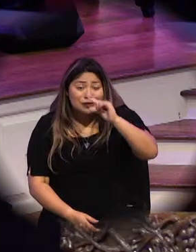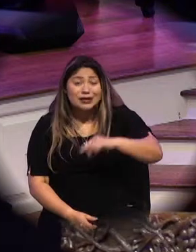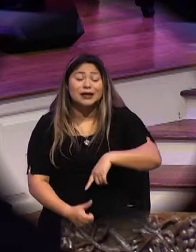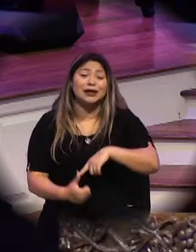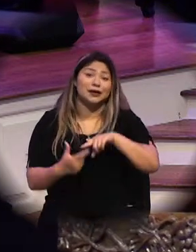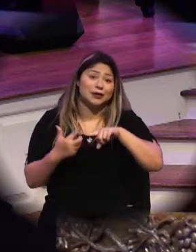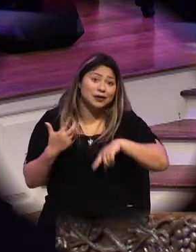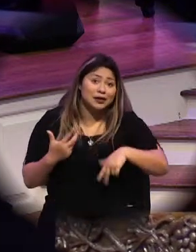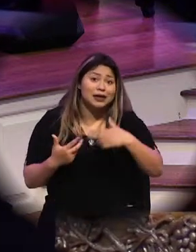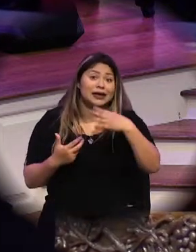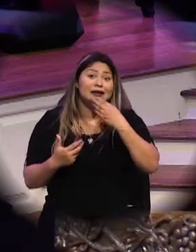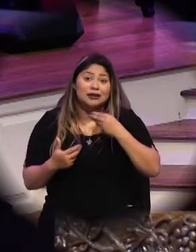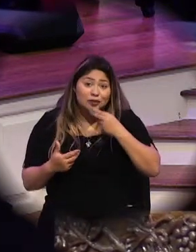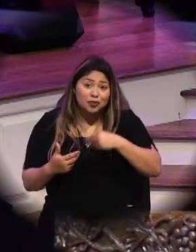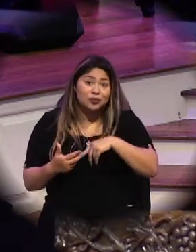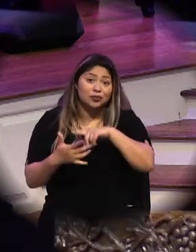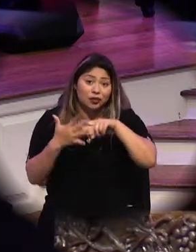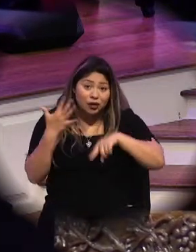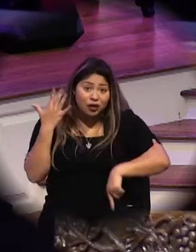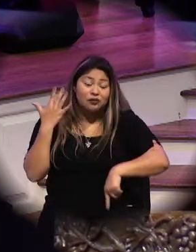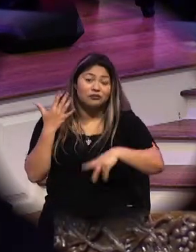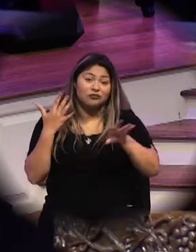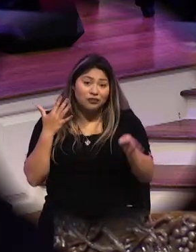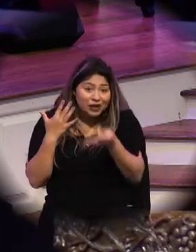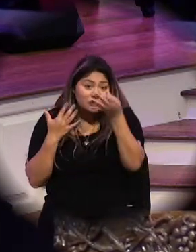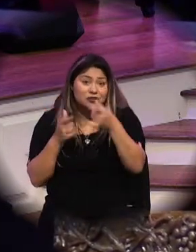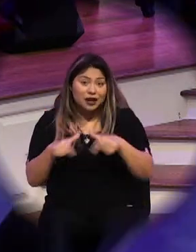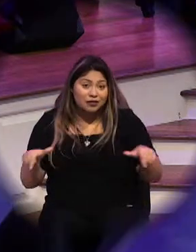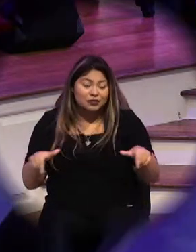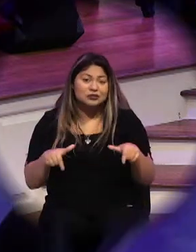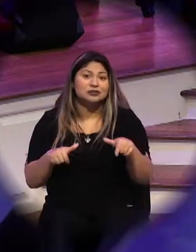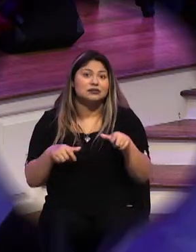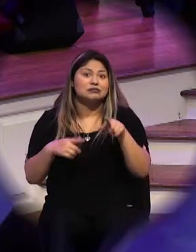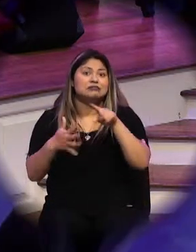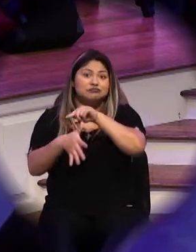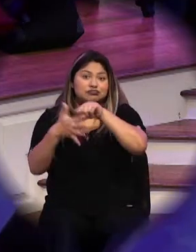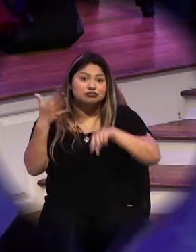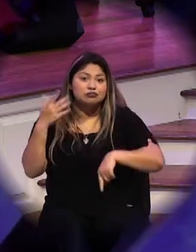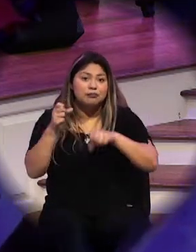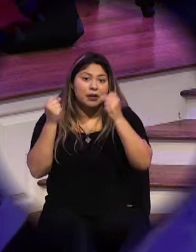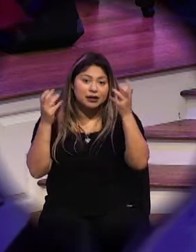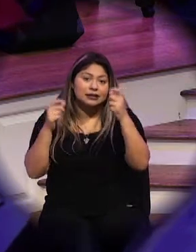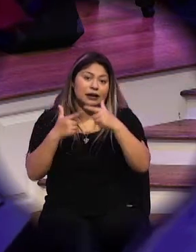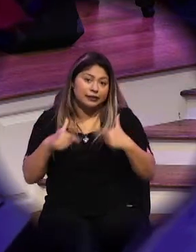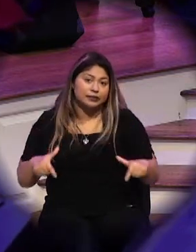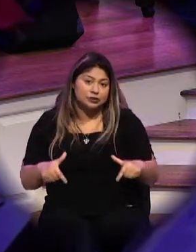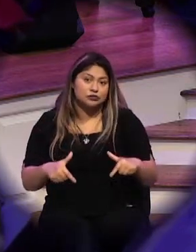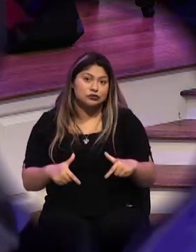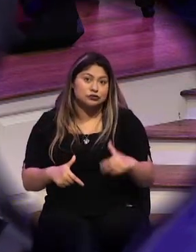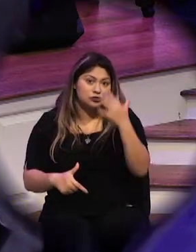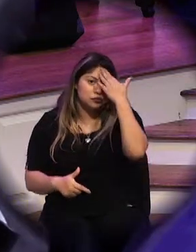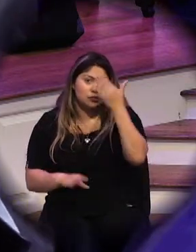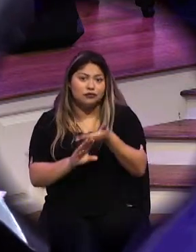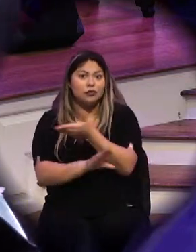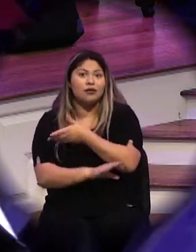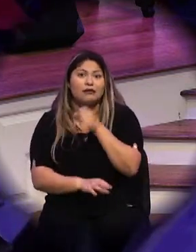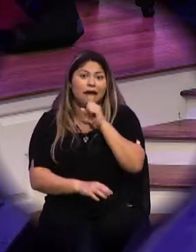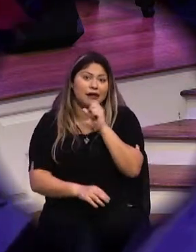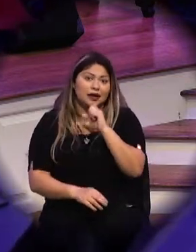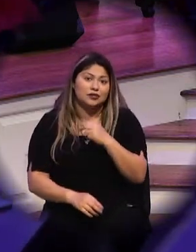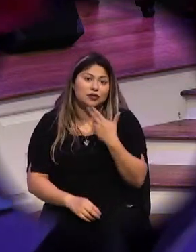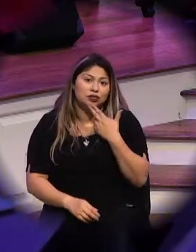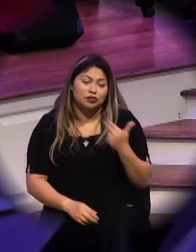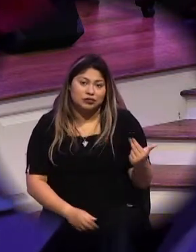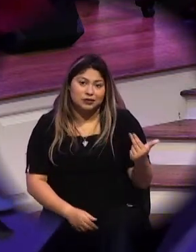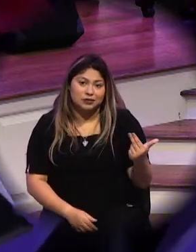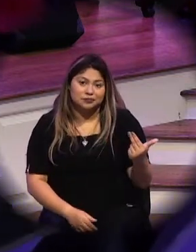We won't ask you how many of those languages you knew by 13. As he grew up, he really, like a lot of teenagers, grew